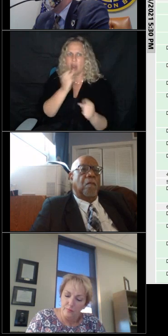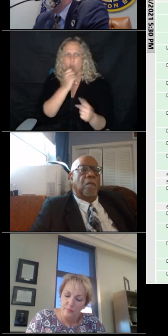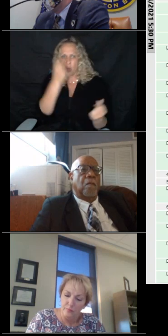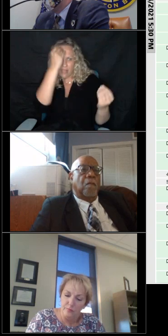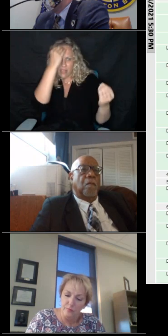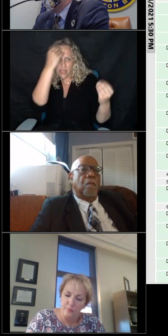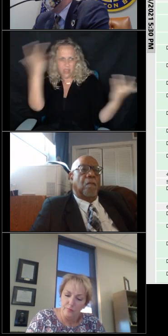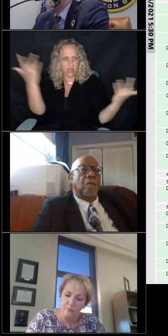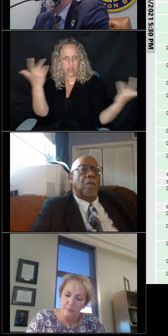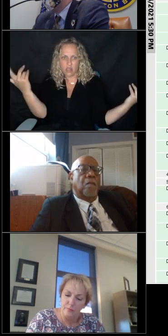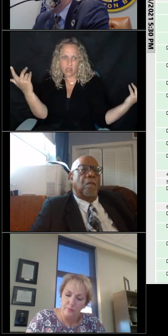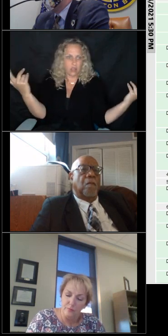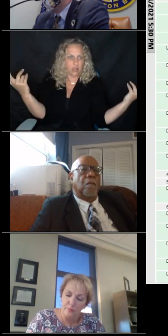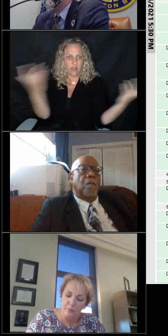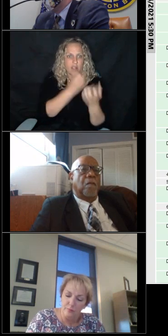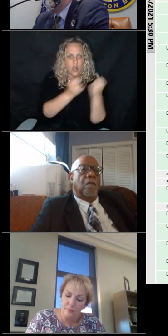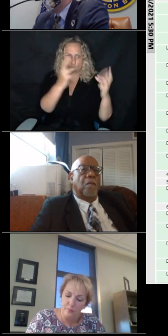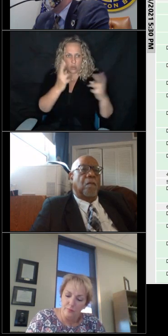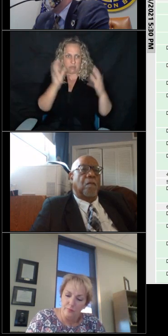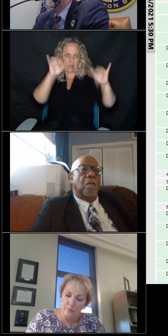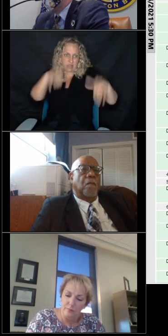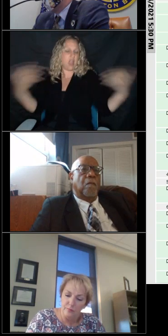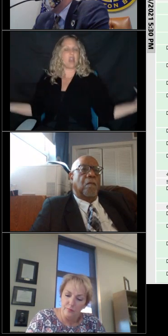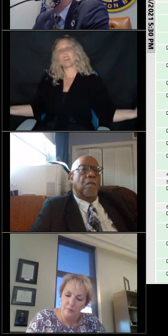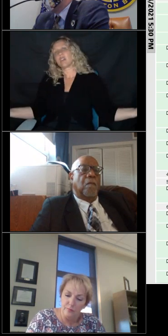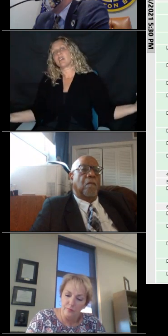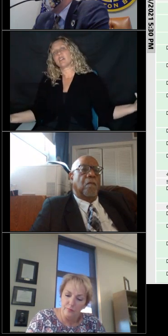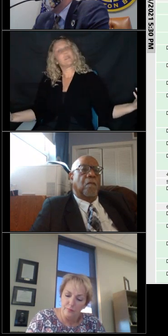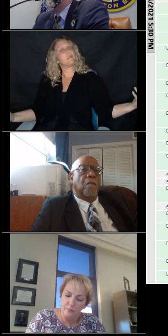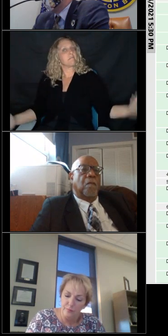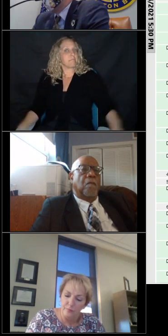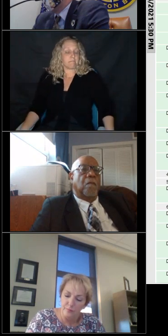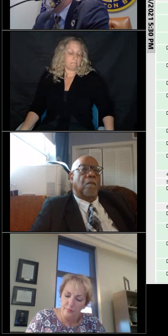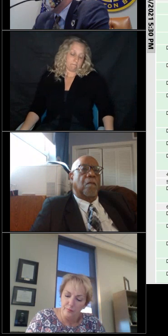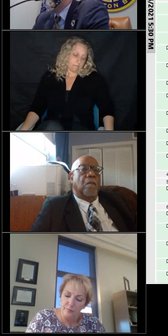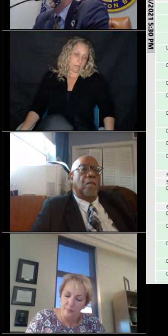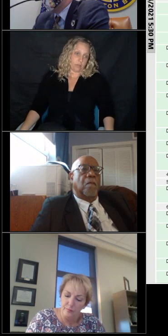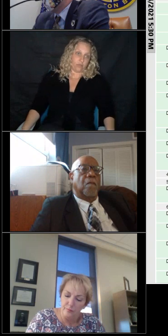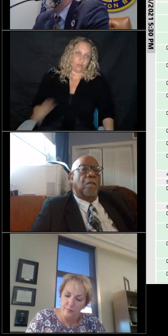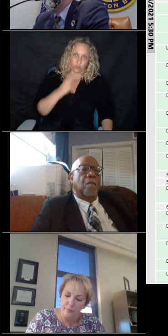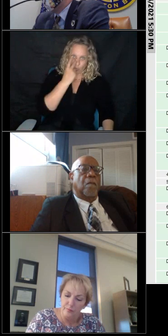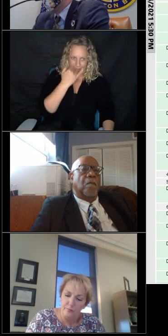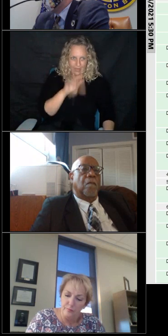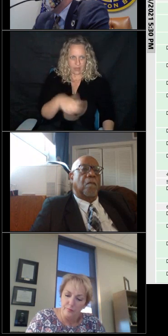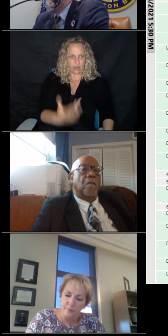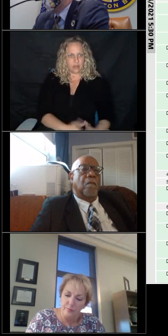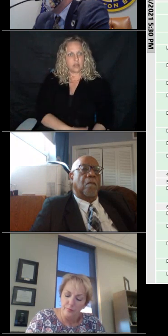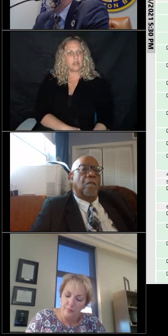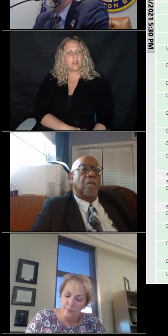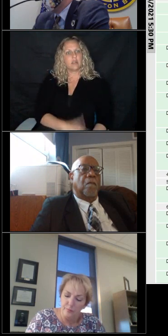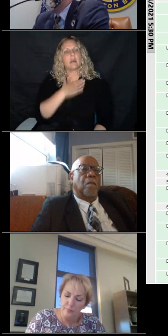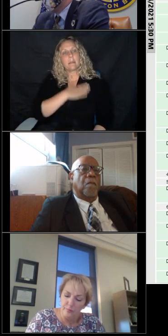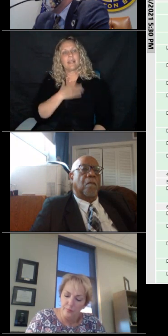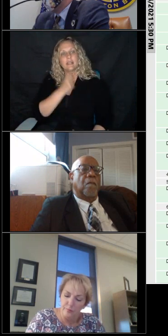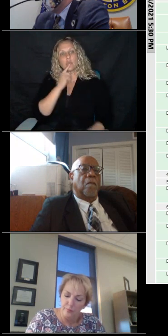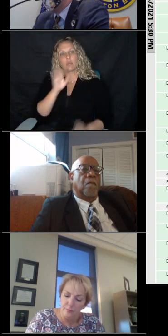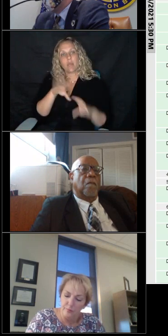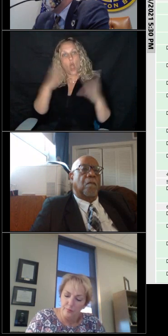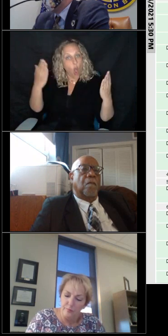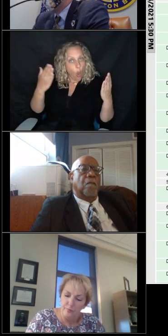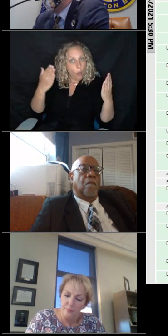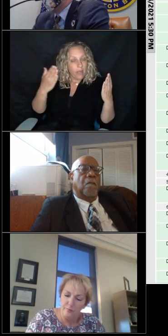shit. Ain't nobody respecting that. Cause that's y'all, we get y'all that shit every day. Please, can y'all please open our Carolyn